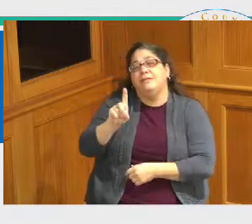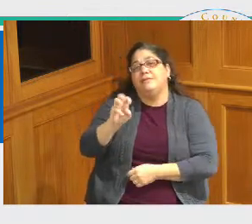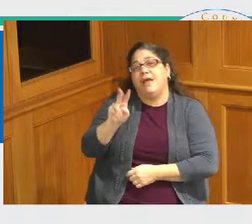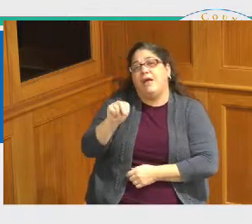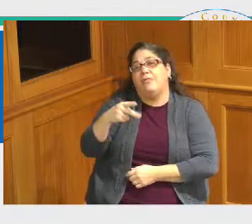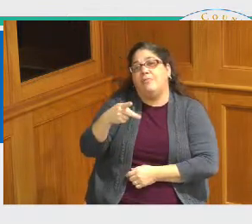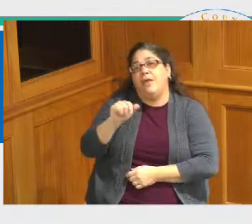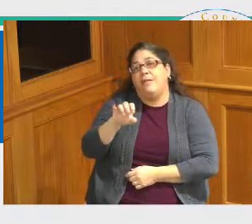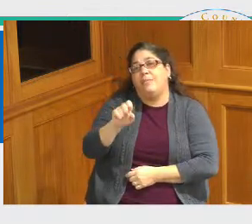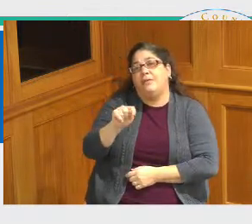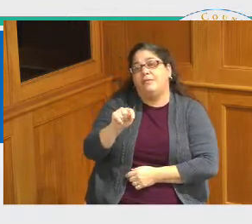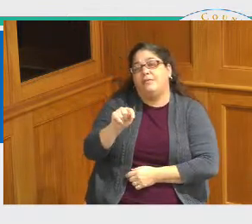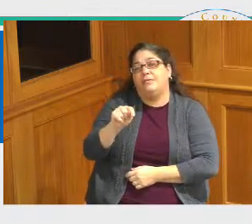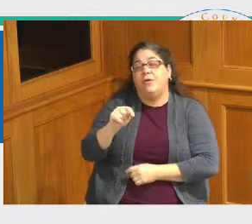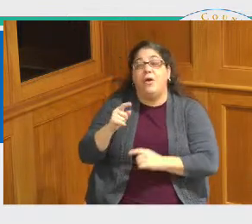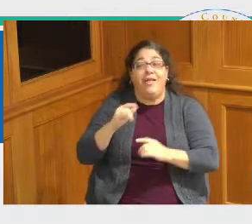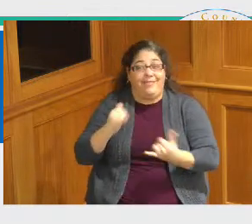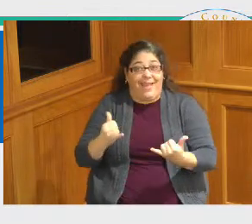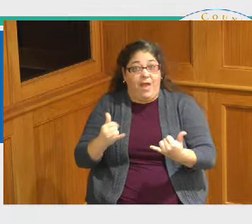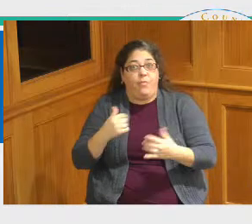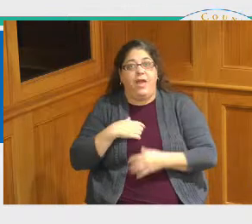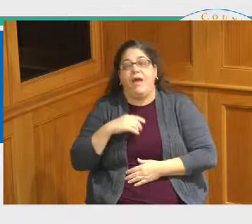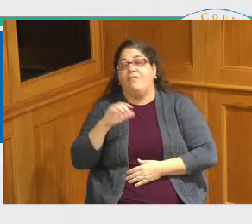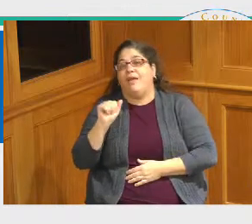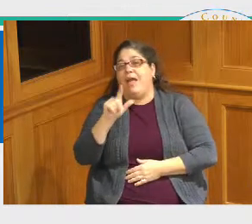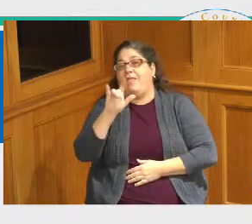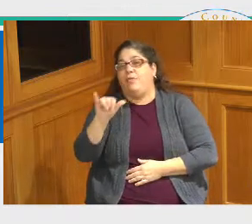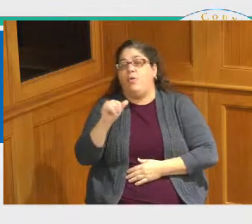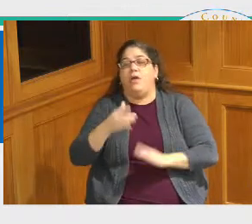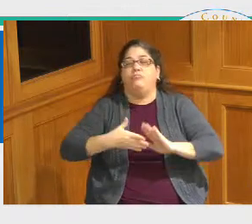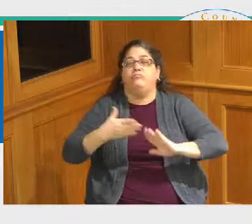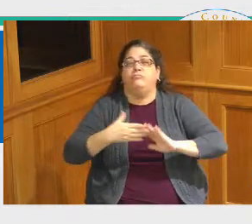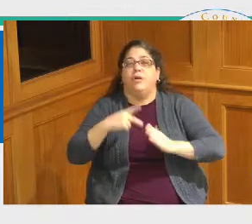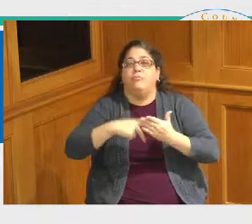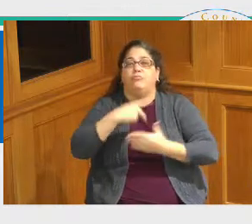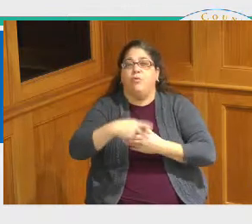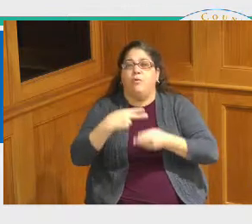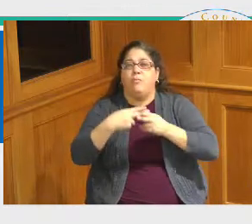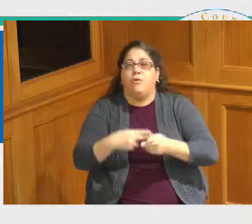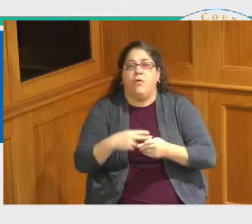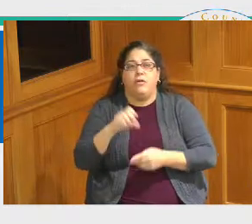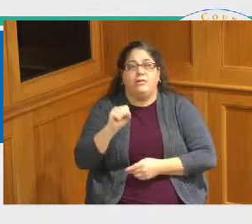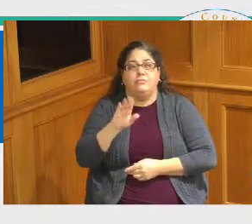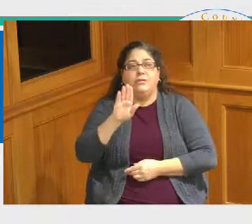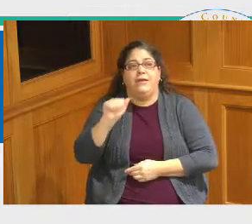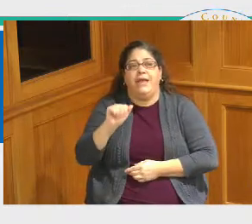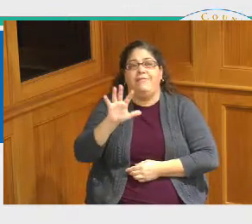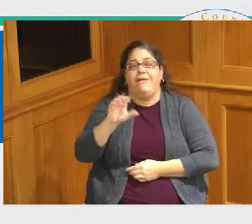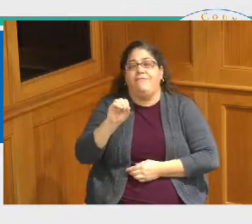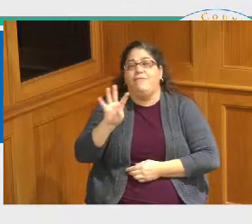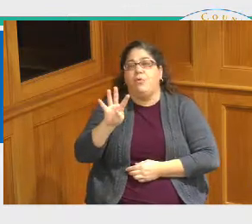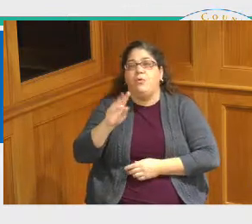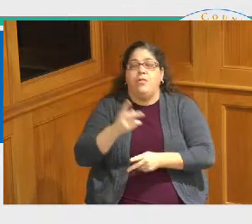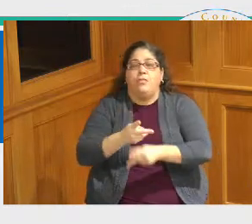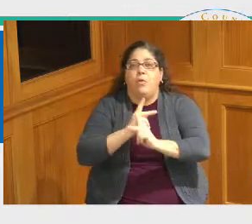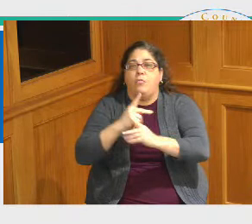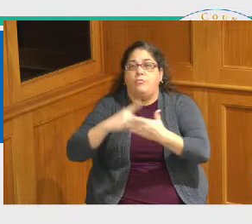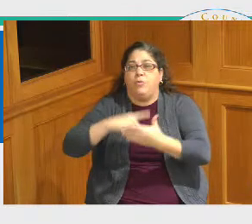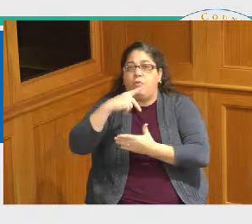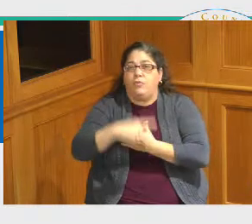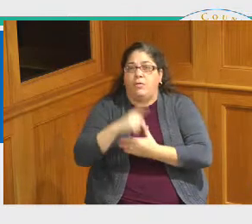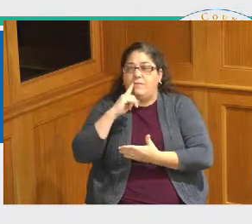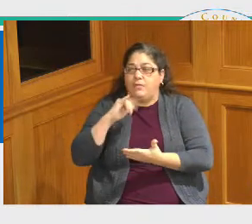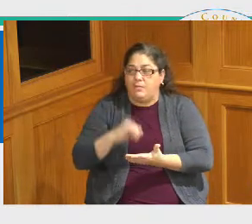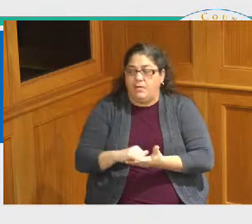existing 504 loan program that Alloy administers. And this will create a pool for small businesses to access match dollars